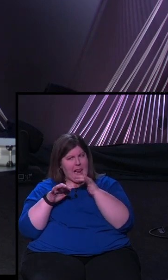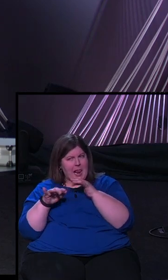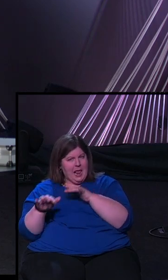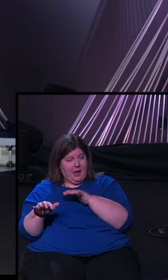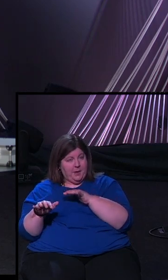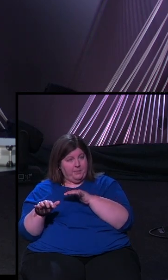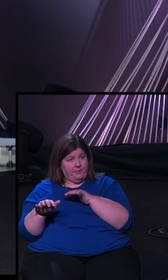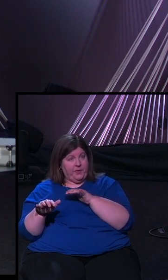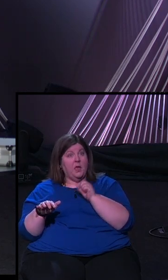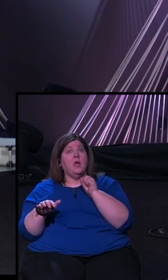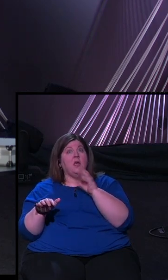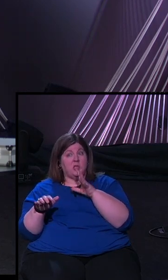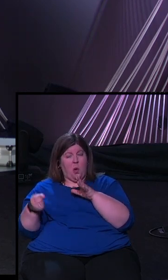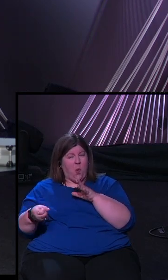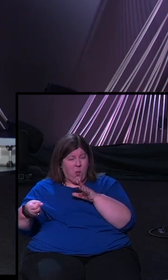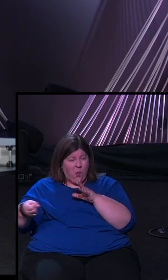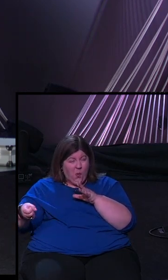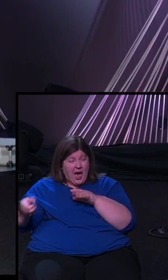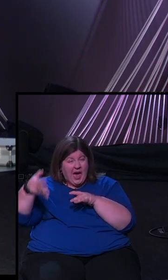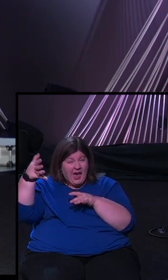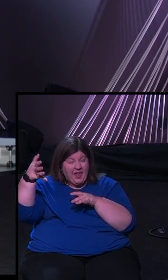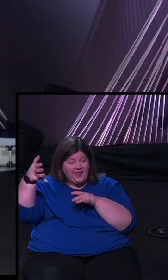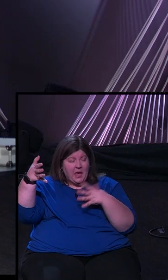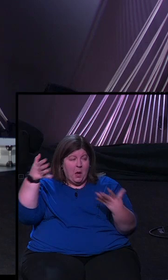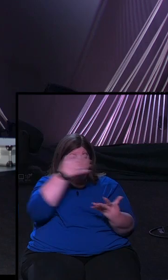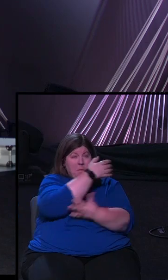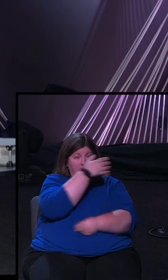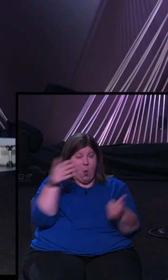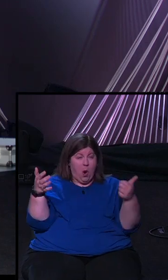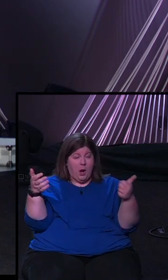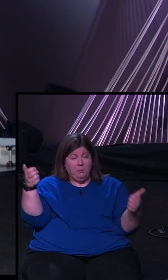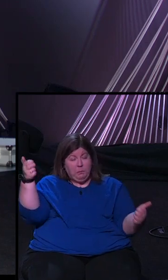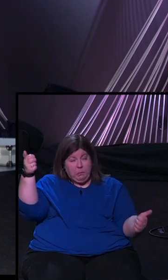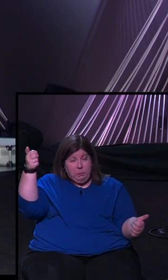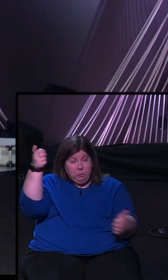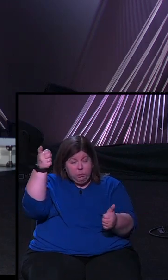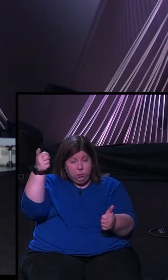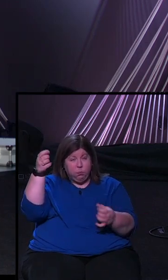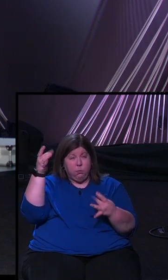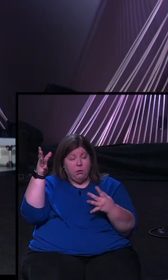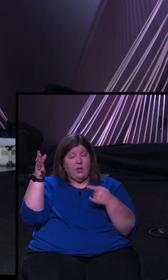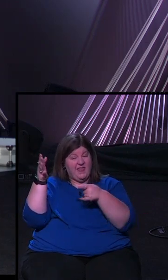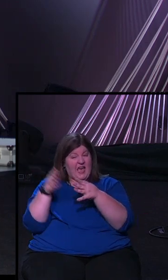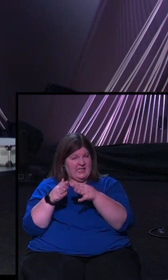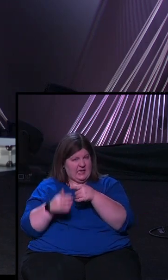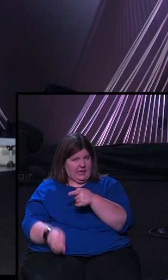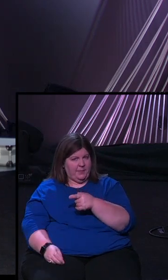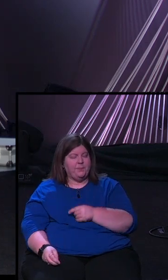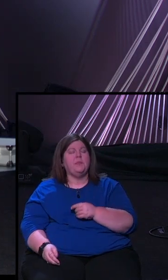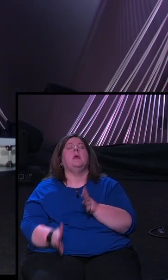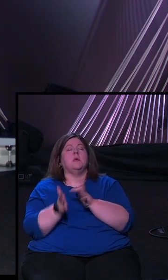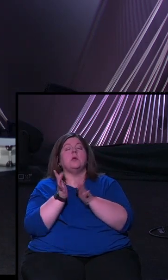the chasm between the wealthiest of the wealthy and the poorest of the poor was distinct in Jericho. And Jesus enters